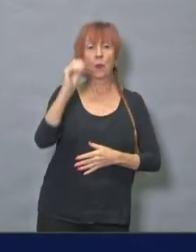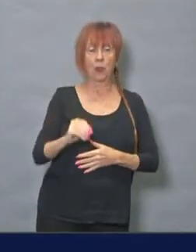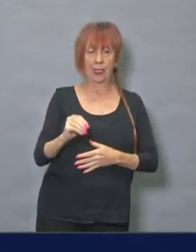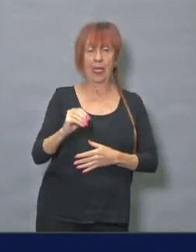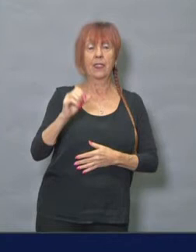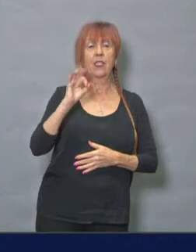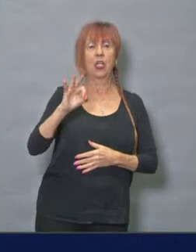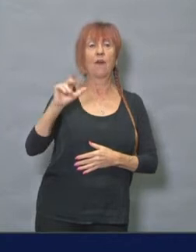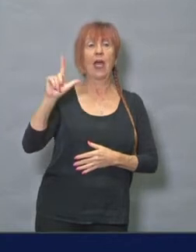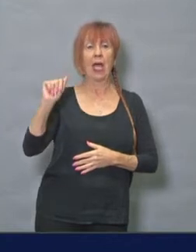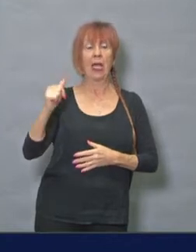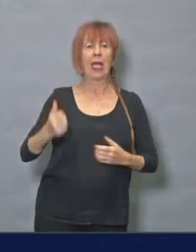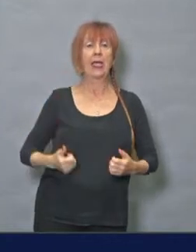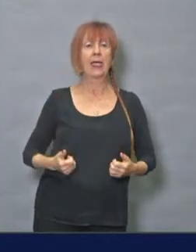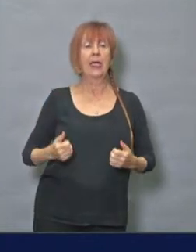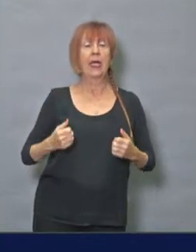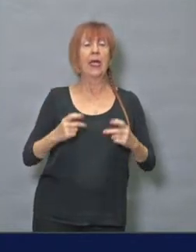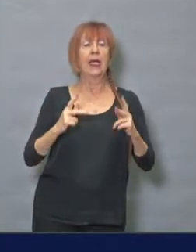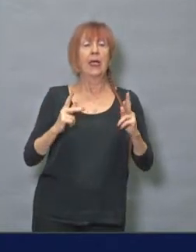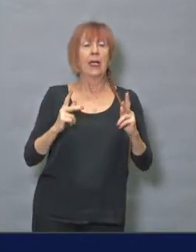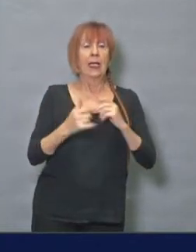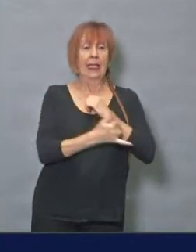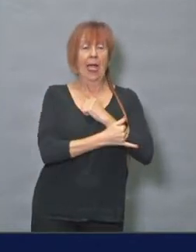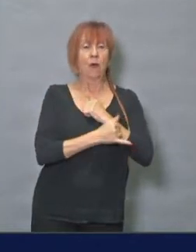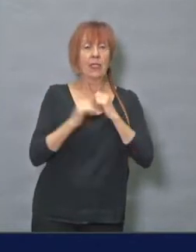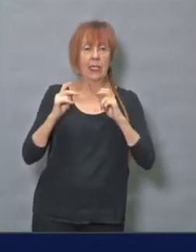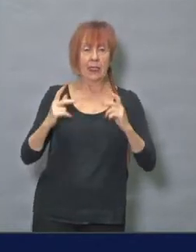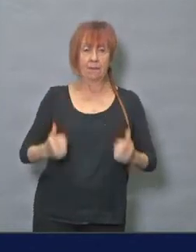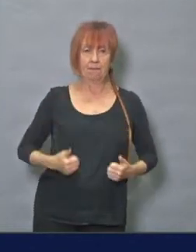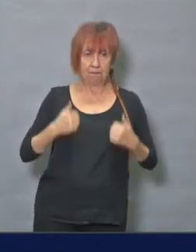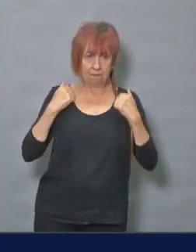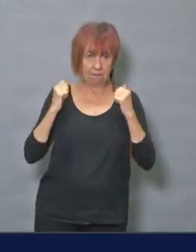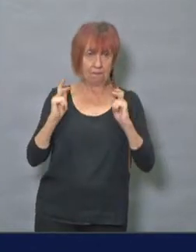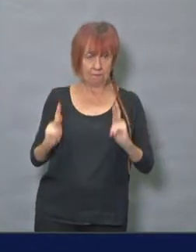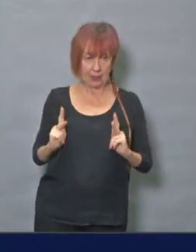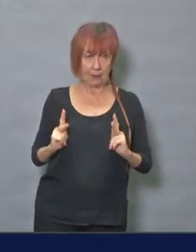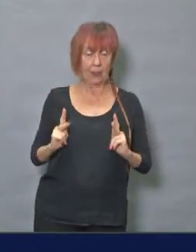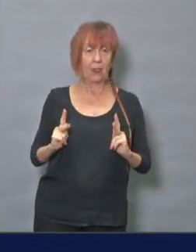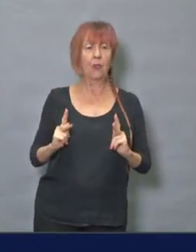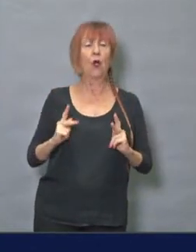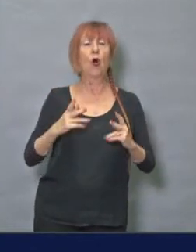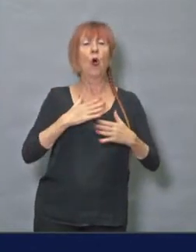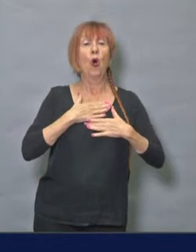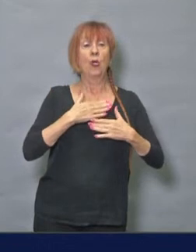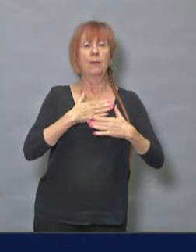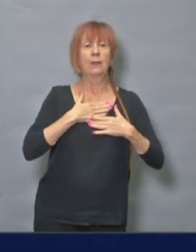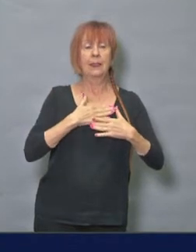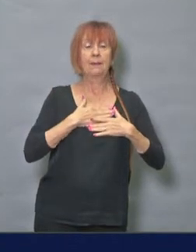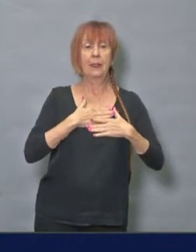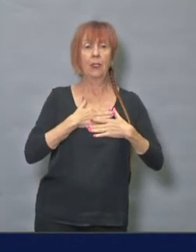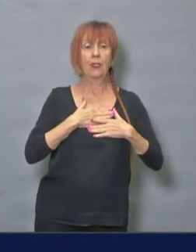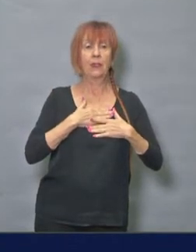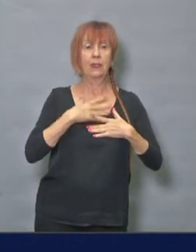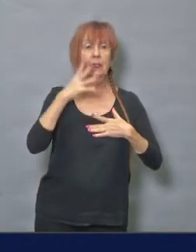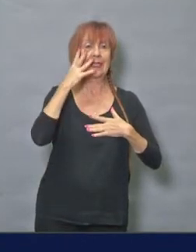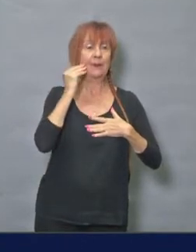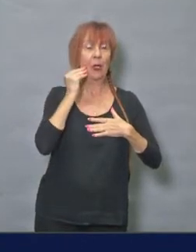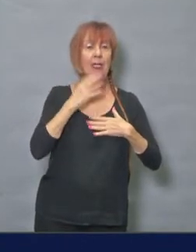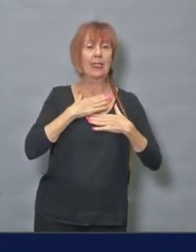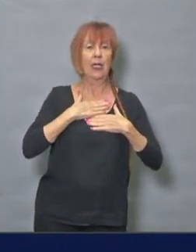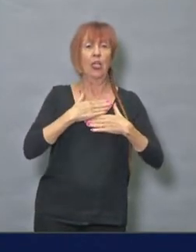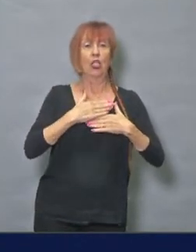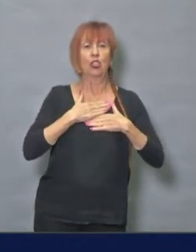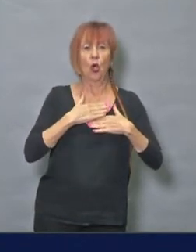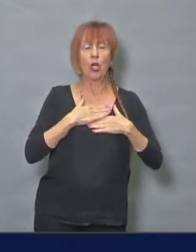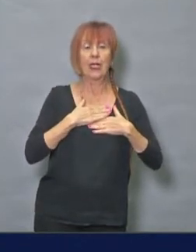report experiencing fever, cough, or shortness of breath over their past 7 days. And as you can see, the